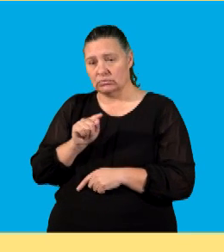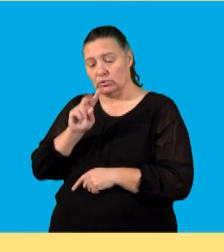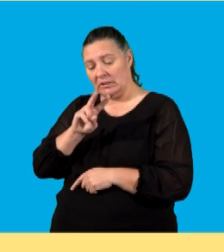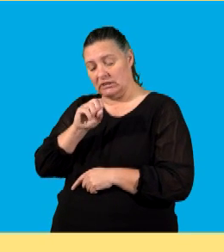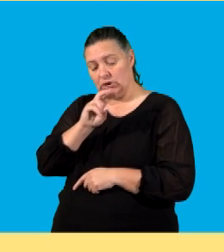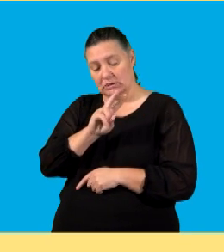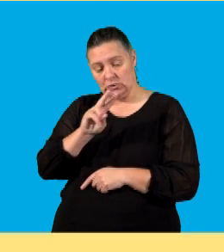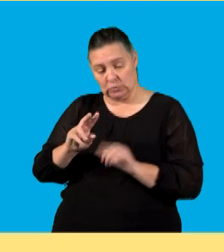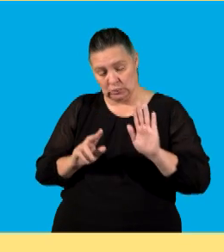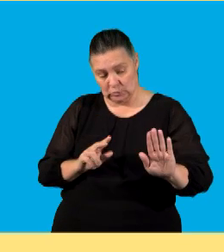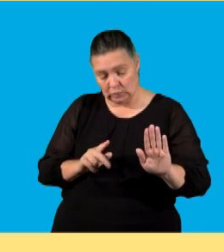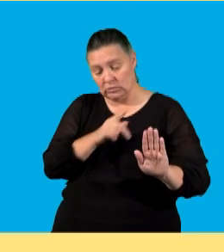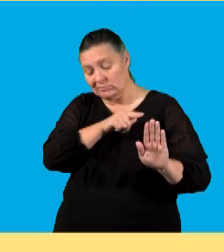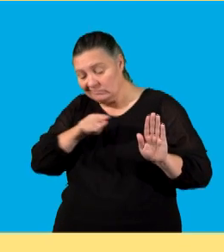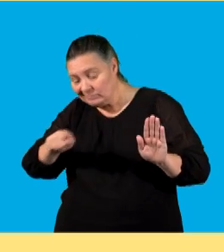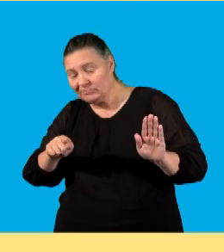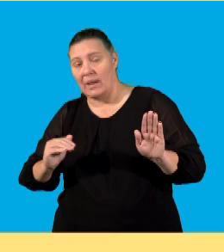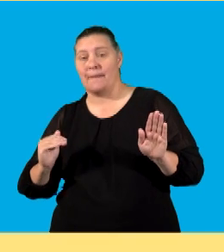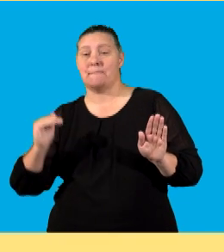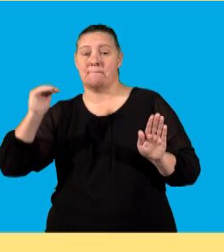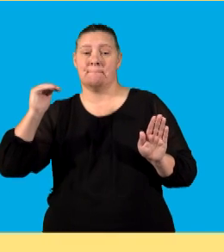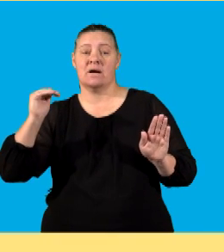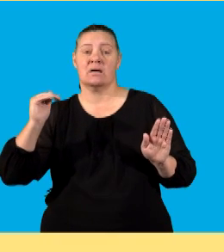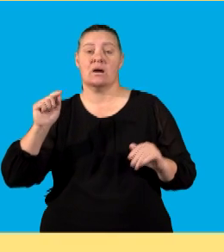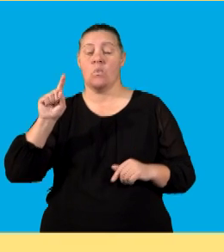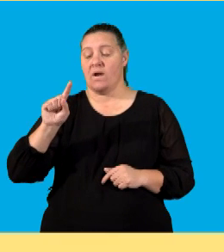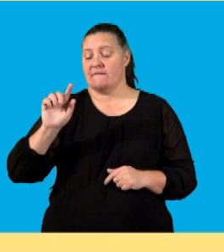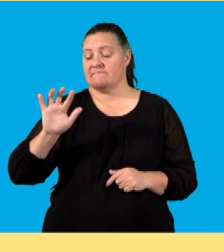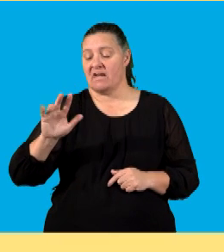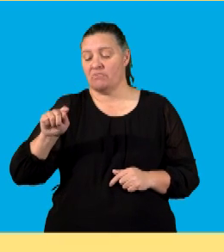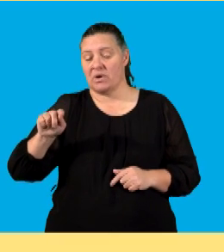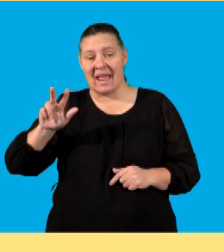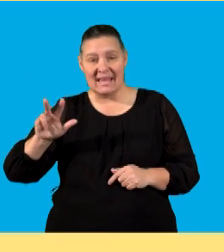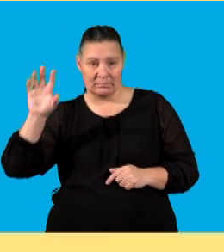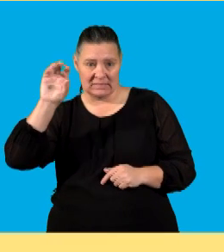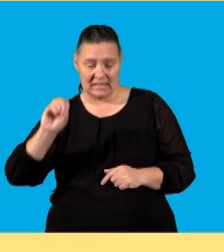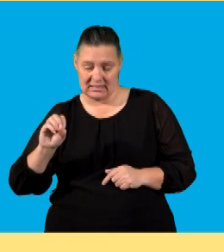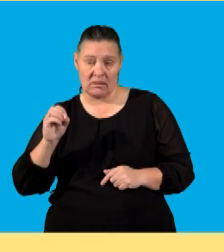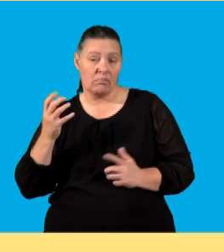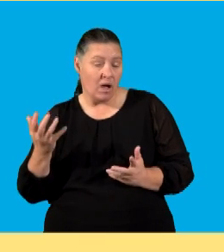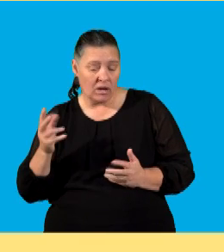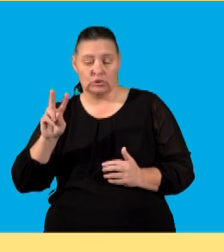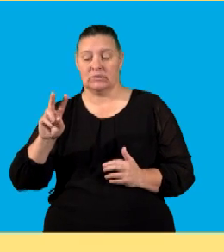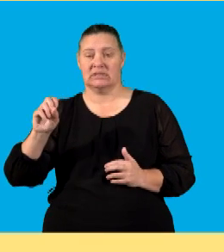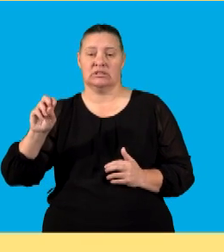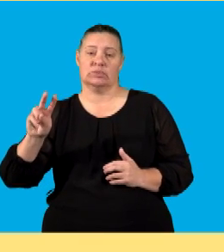13.4% in 2022 to